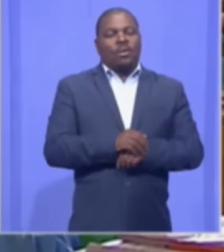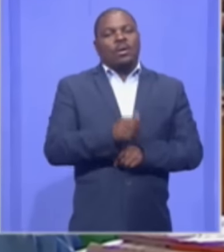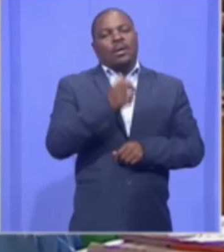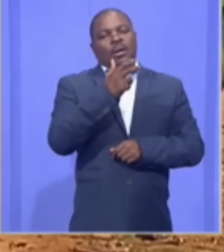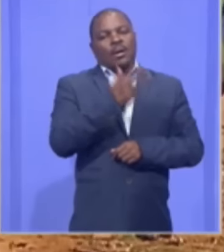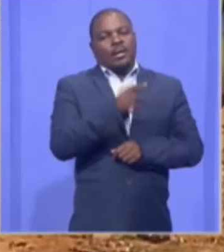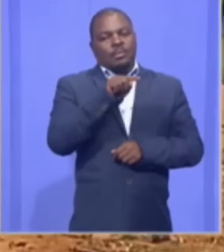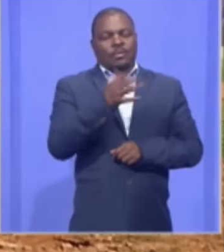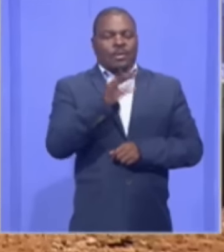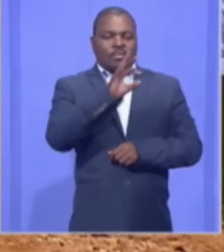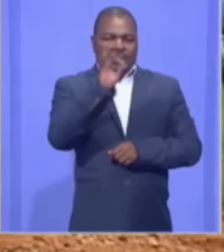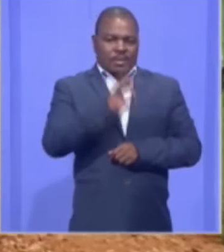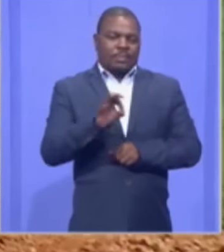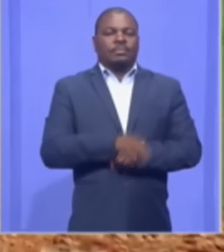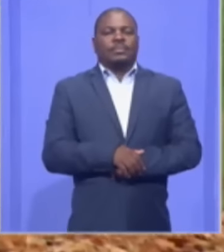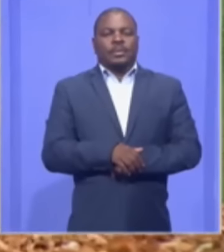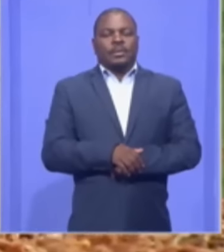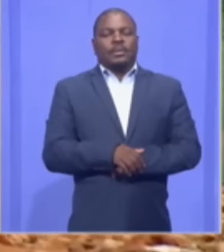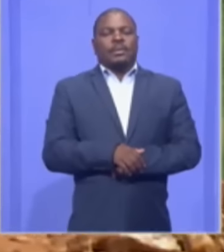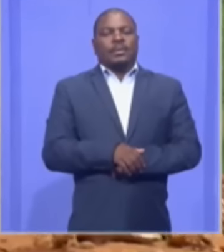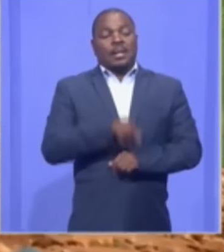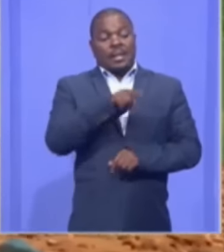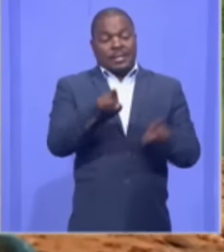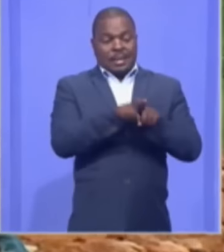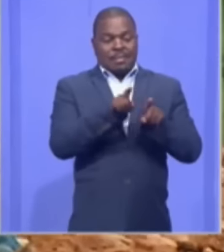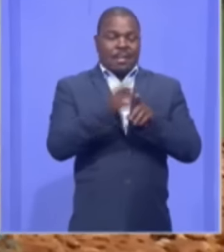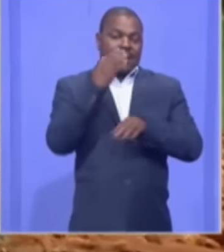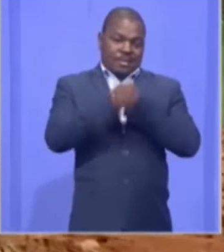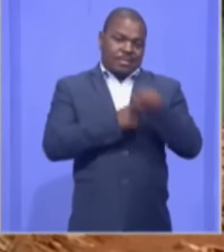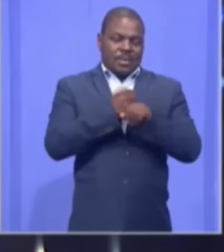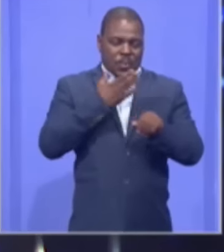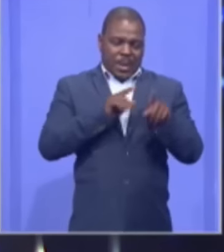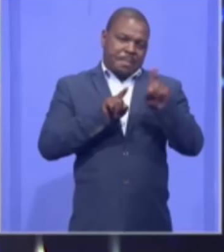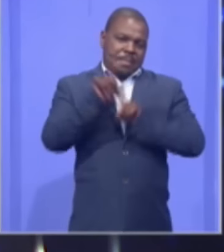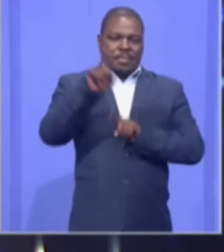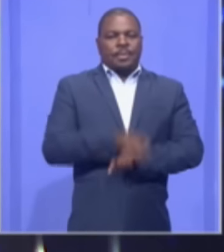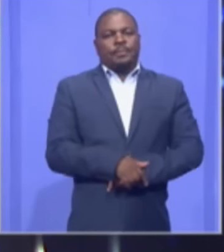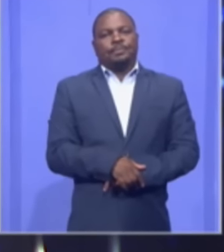85 e leng sephetho seo ileng ya se fumana ngwahola.